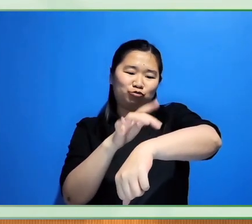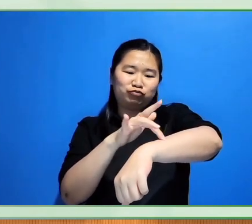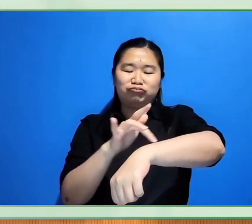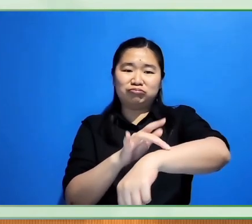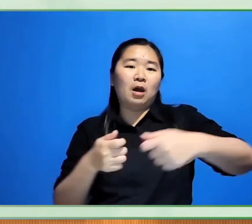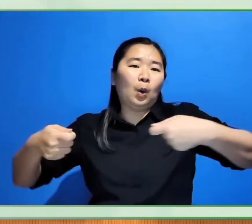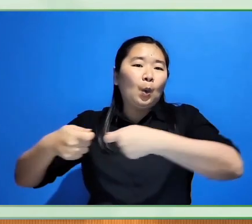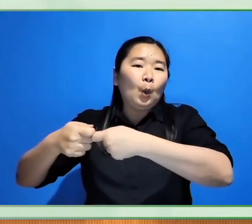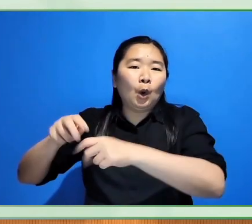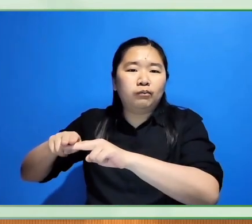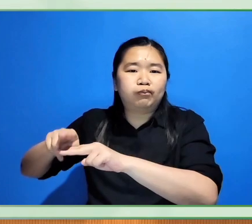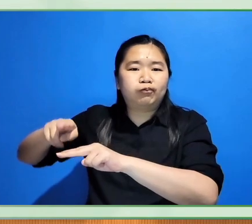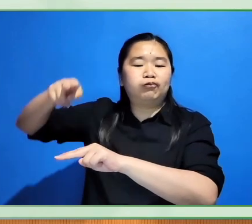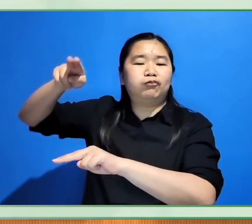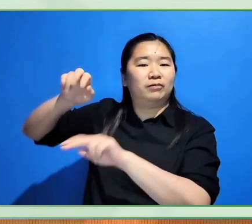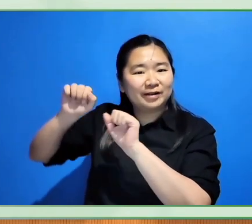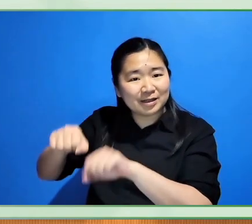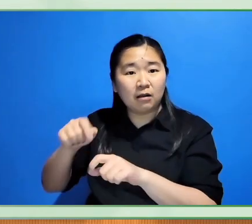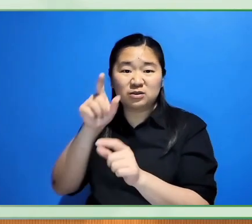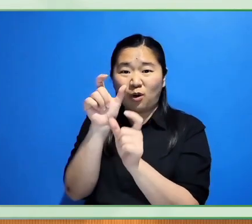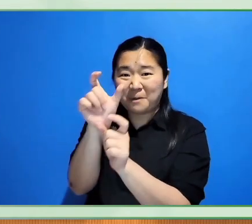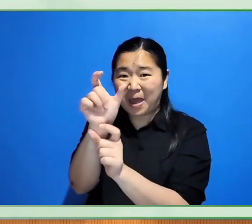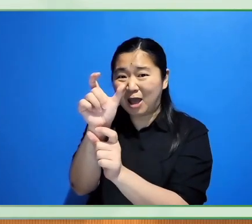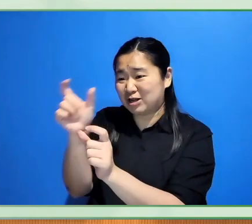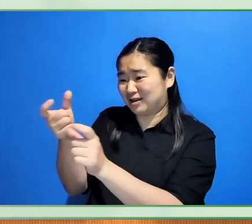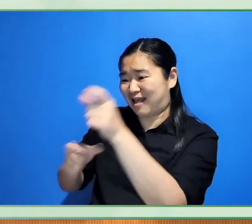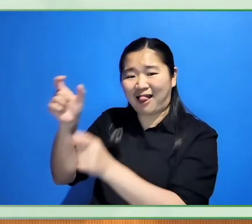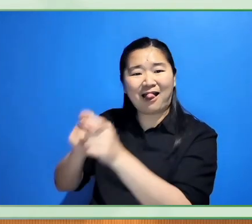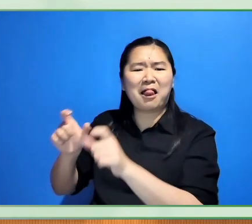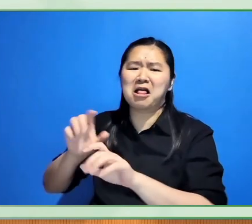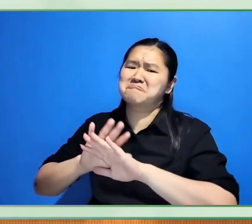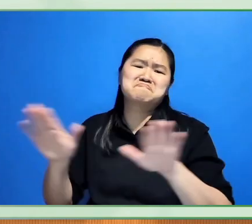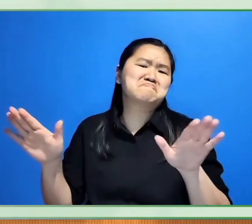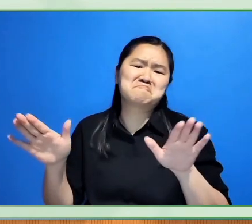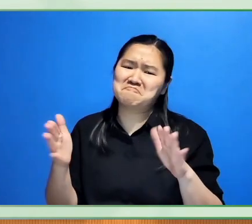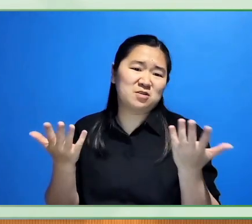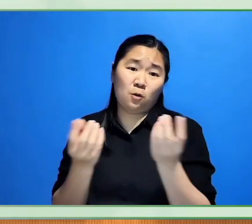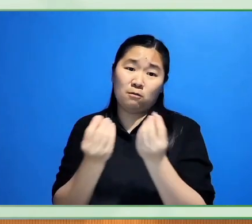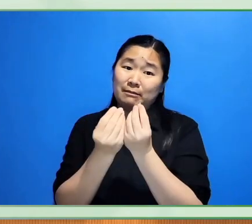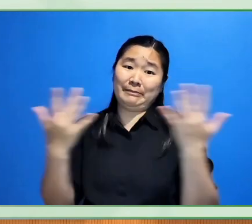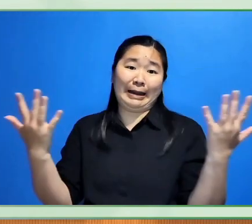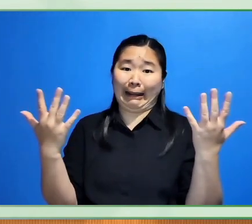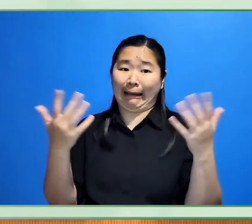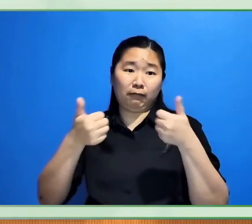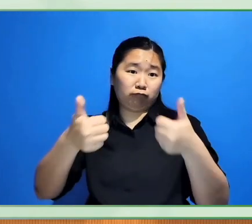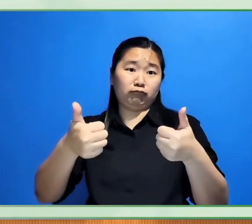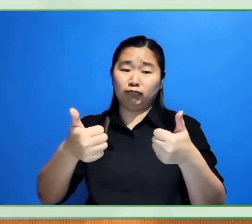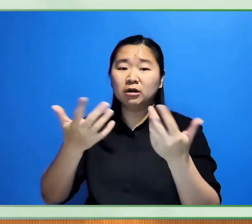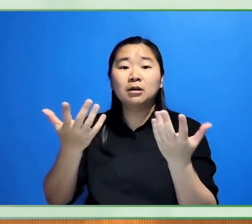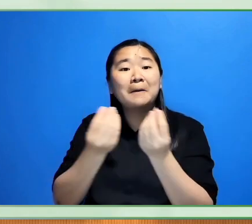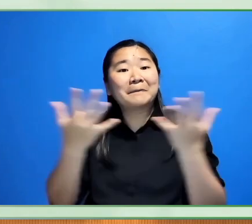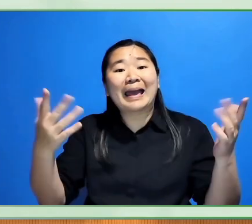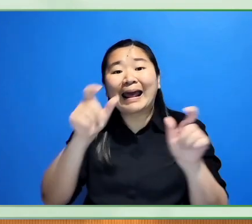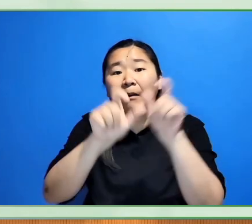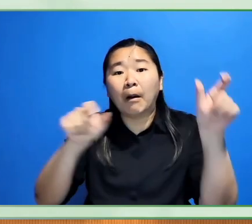us, or we go to them, or they send us the 3D scan, then we do the automation of the socket design, then we do 3D